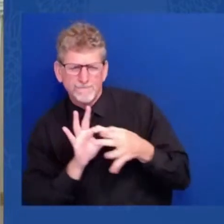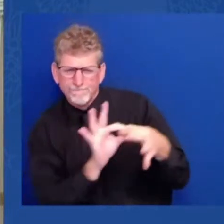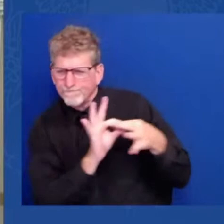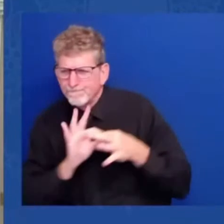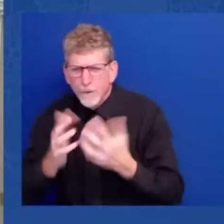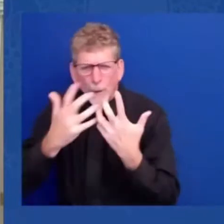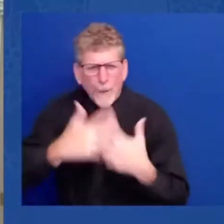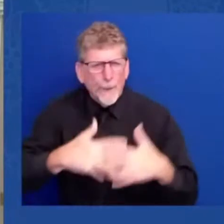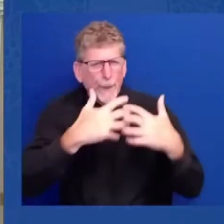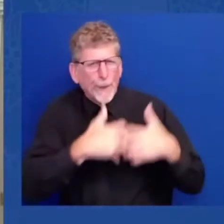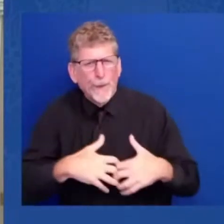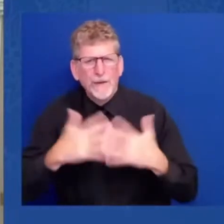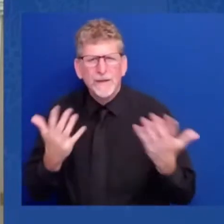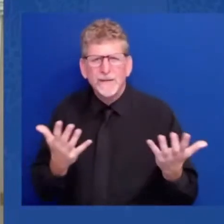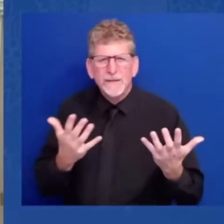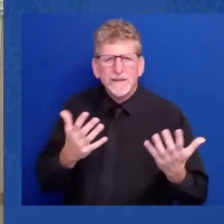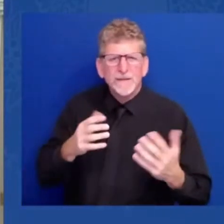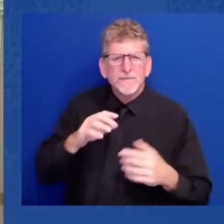Netherlands. We're